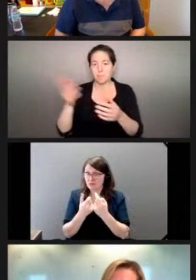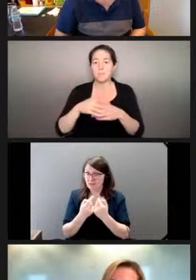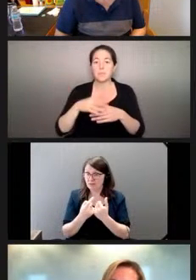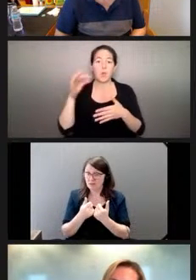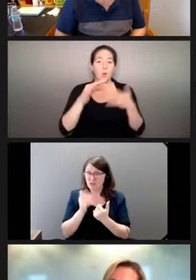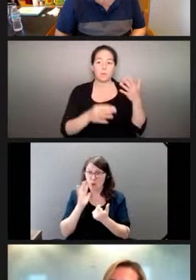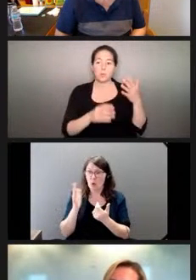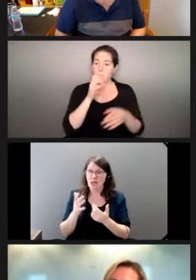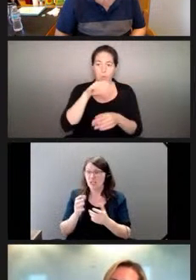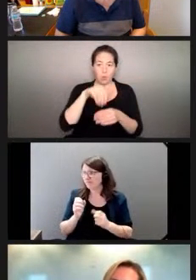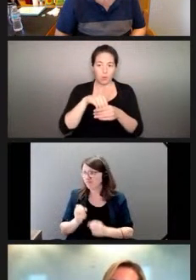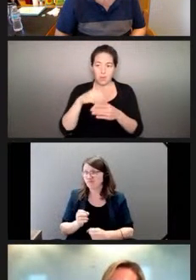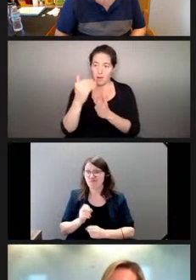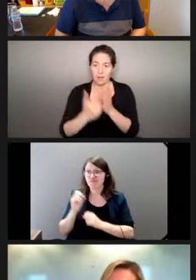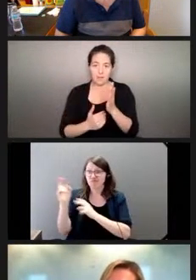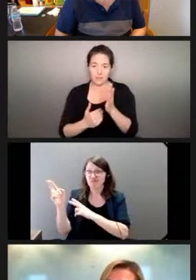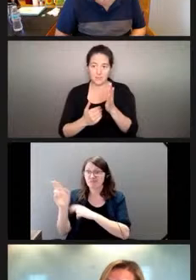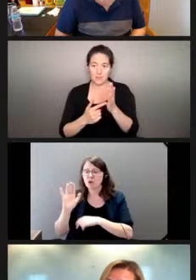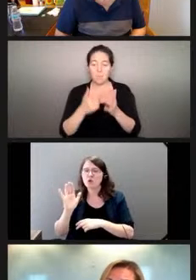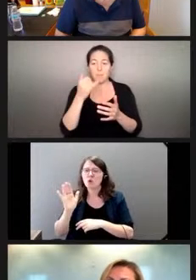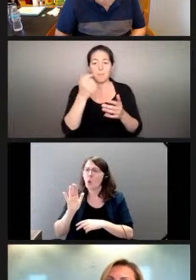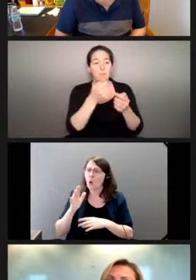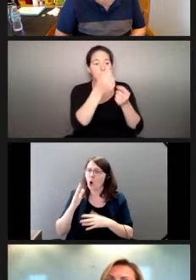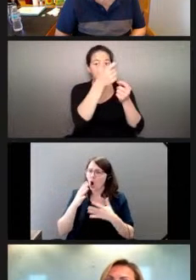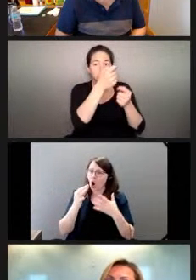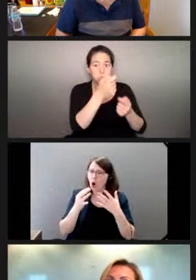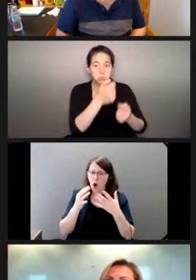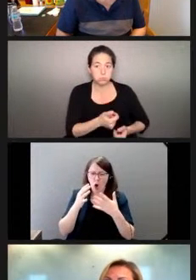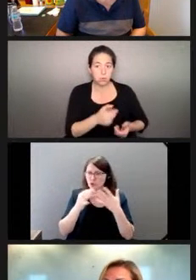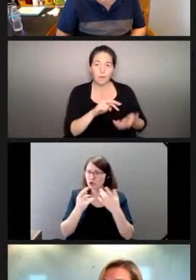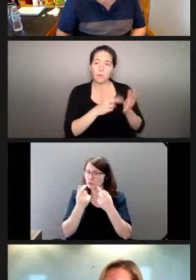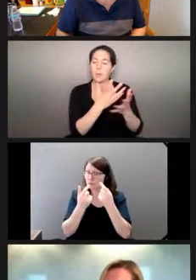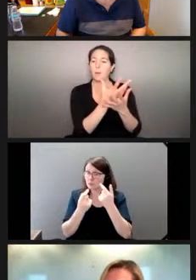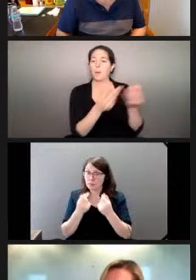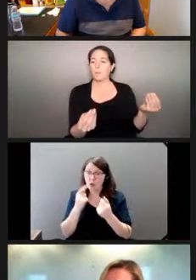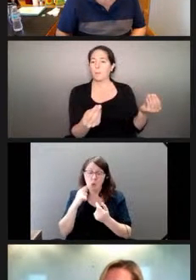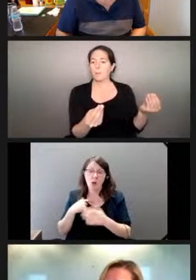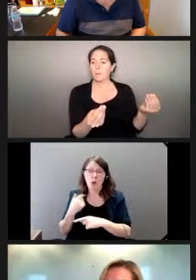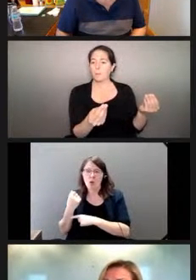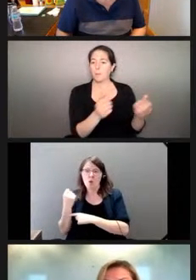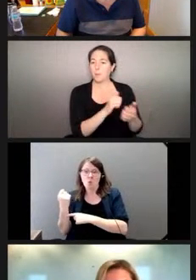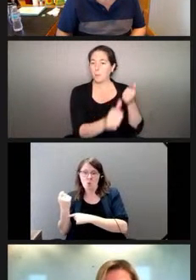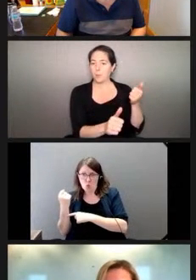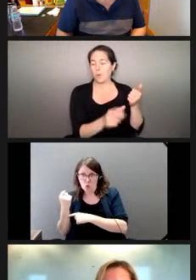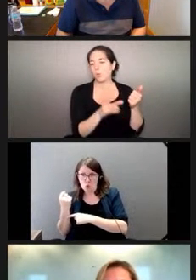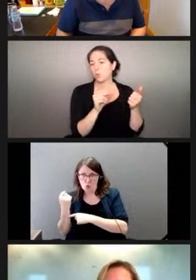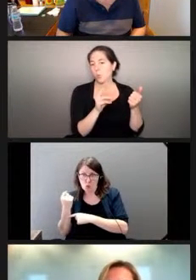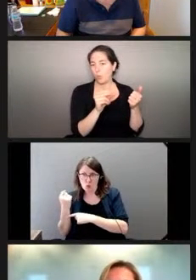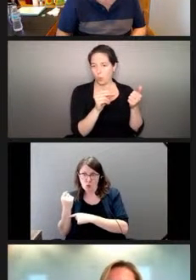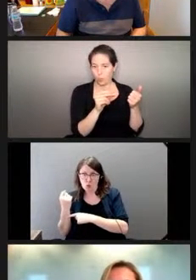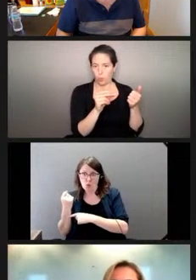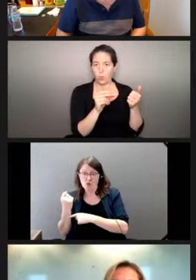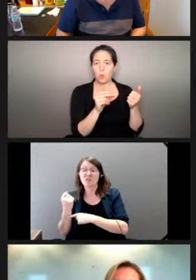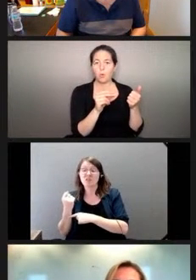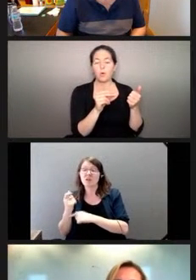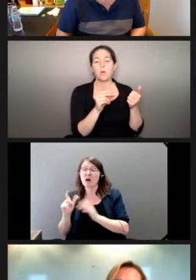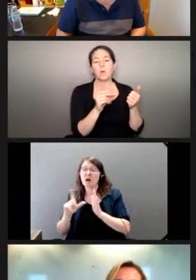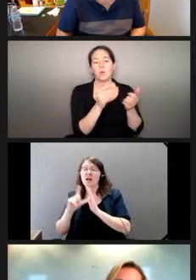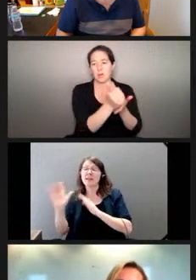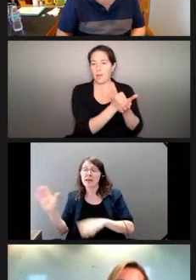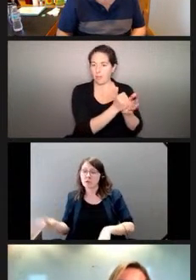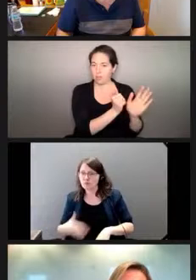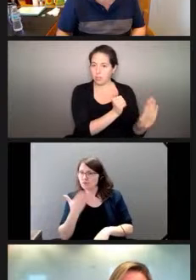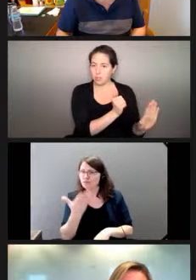disappear. They will, of course, remain on staff's radar and will be re-evaluated as appropriate during the